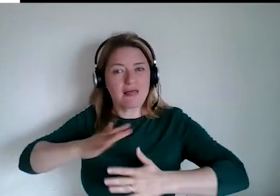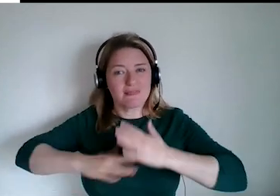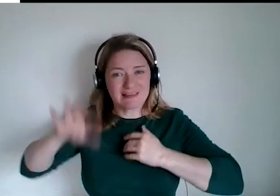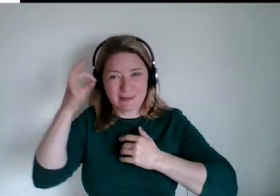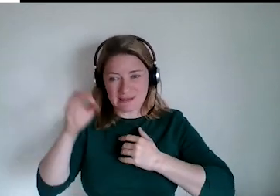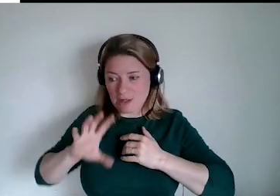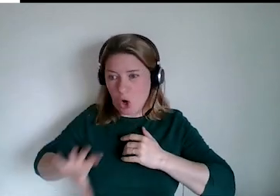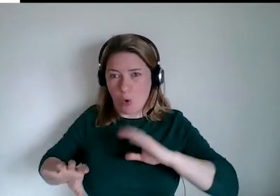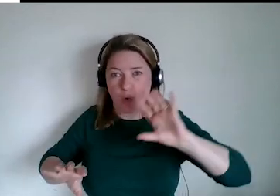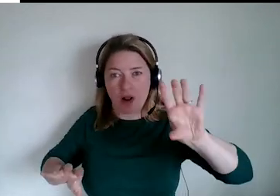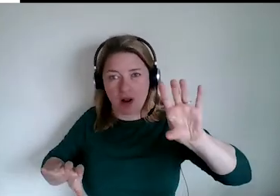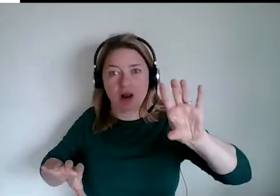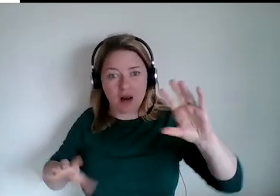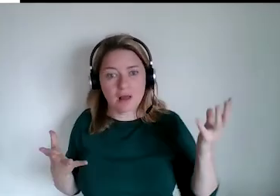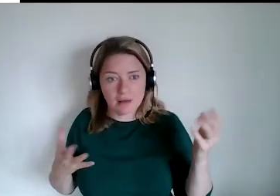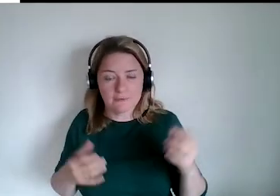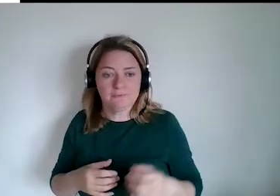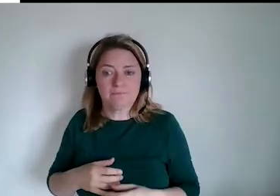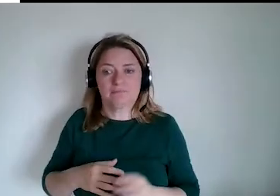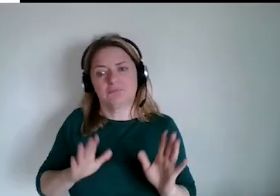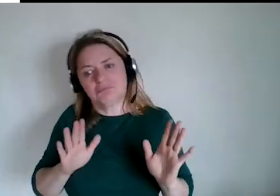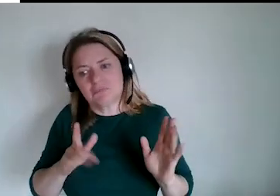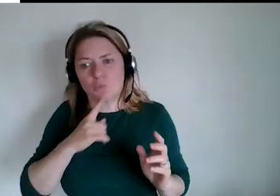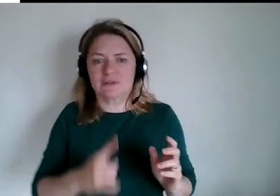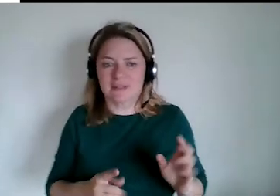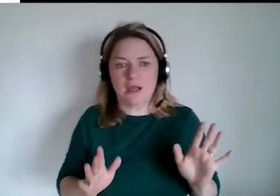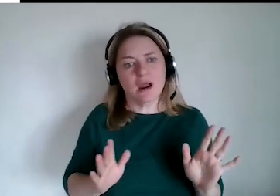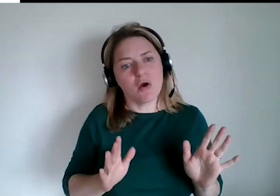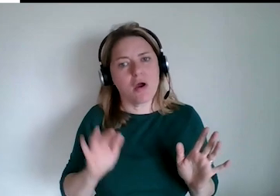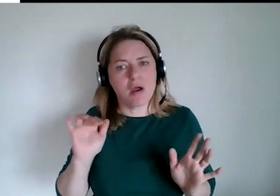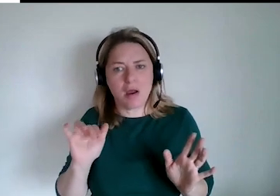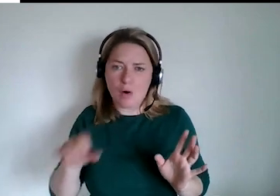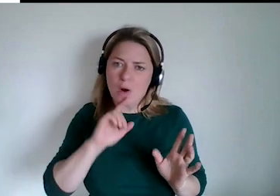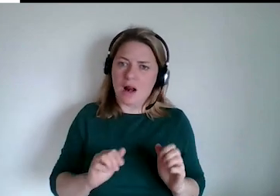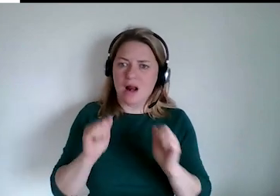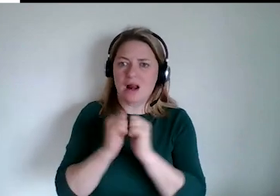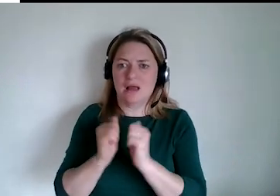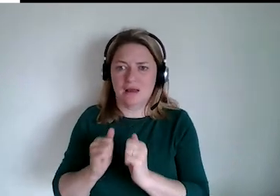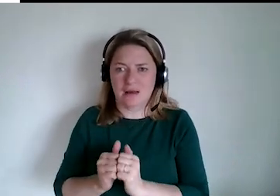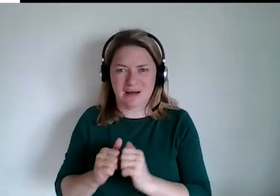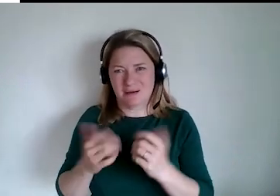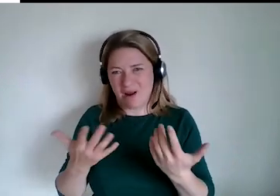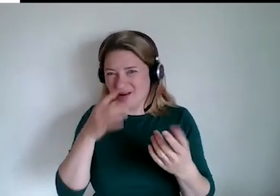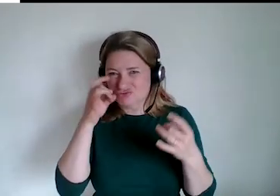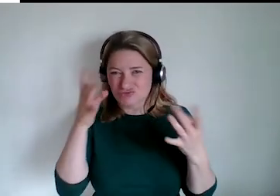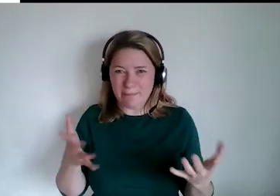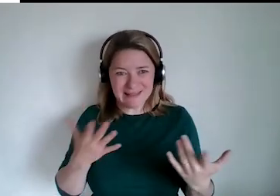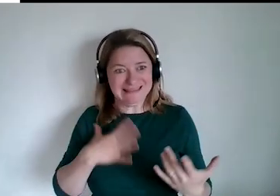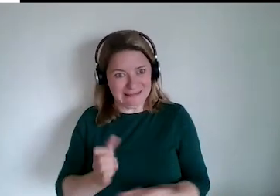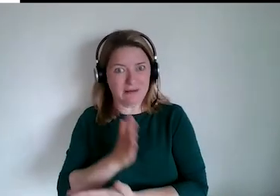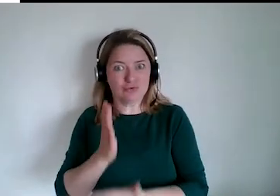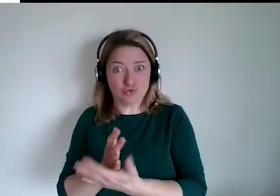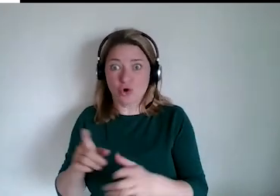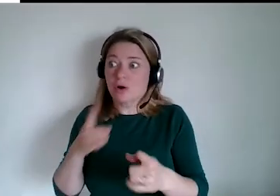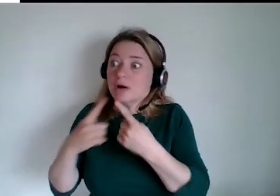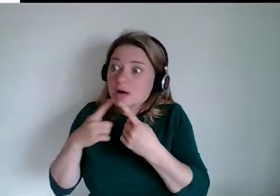there's no discussion other than a vague "we'll play nicely in the sandpit" agreement. Well, that's rubbish, isn't it? That's